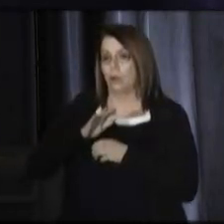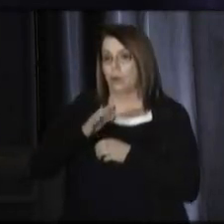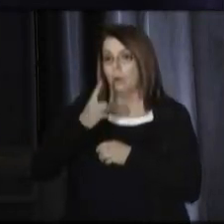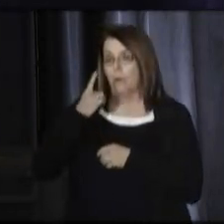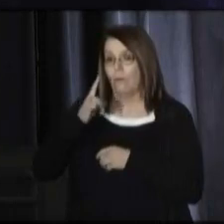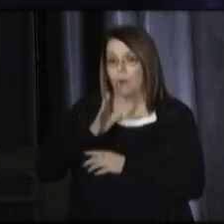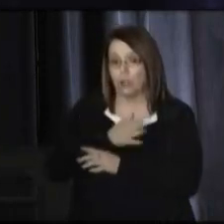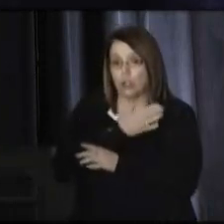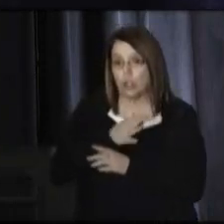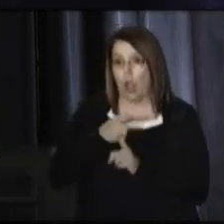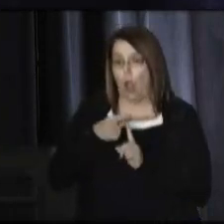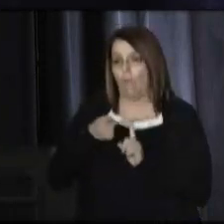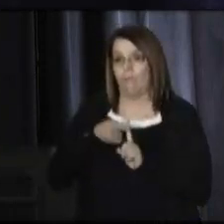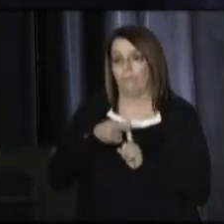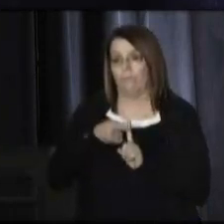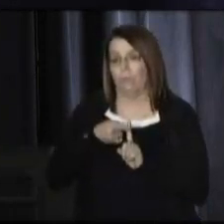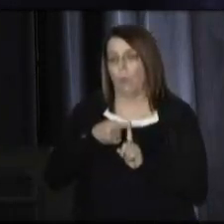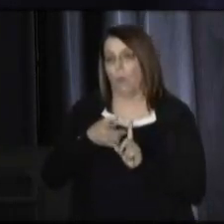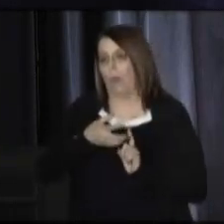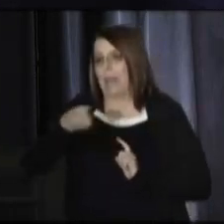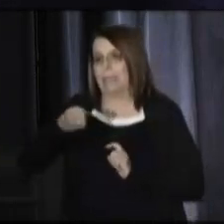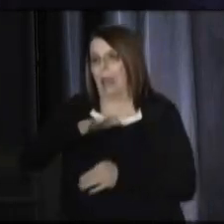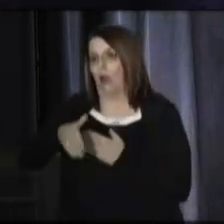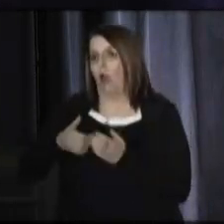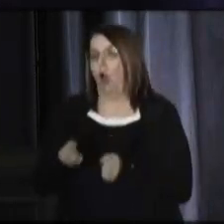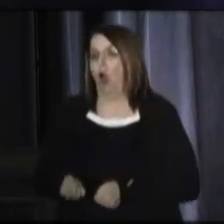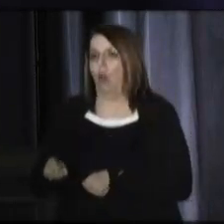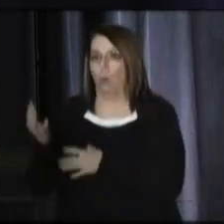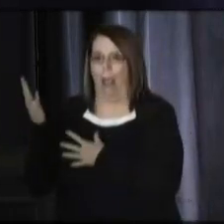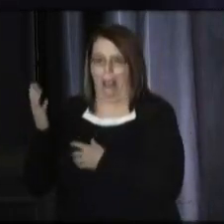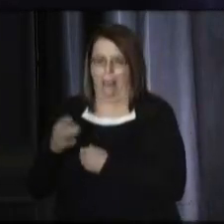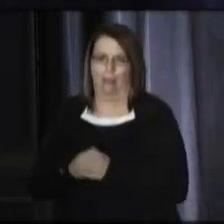count as an Asian American writer?